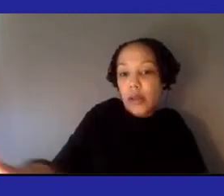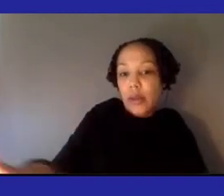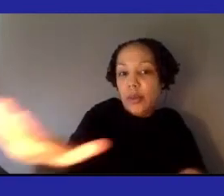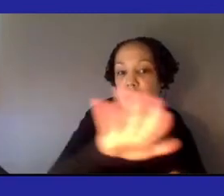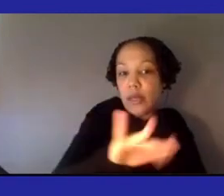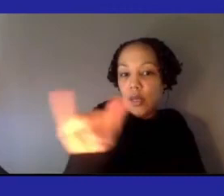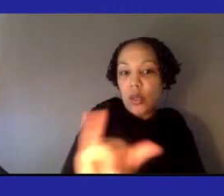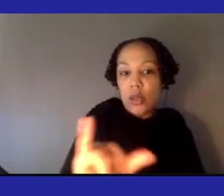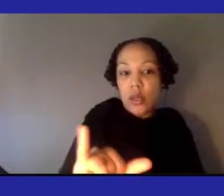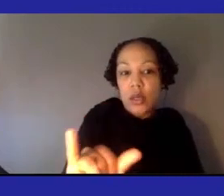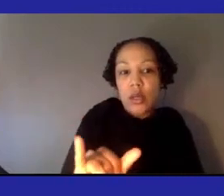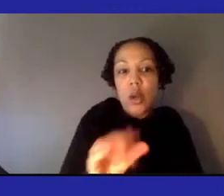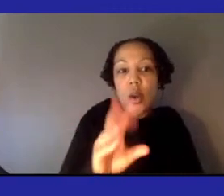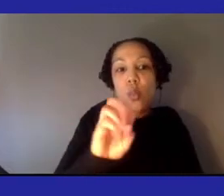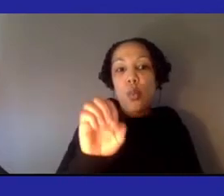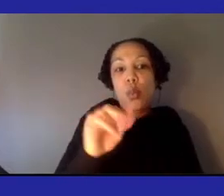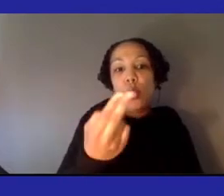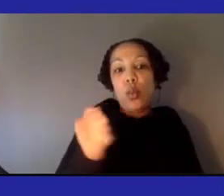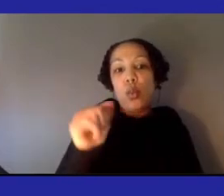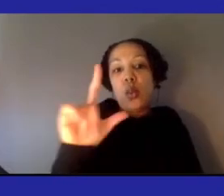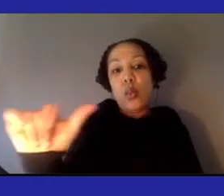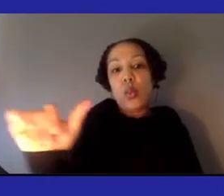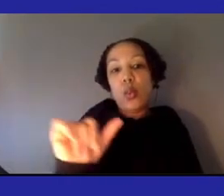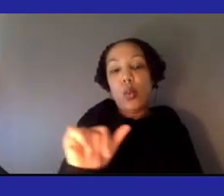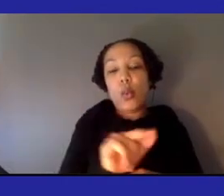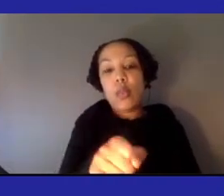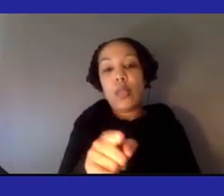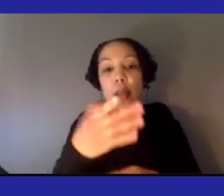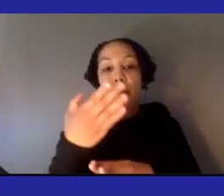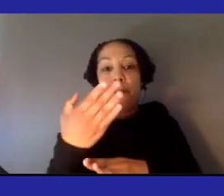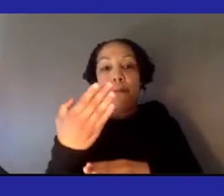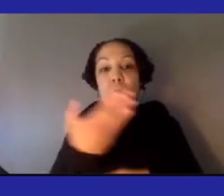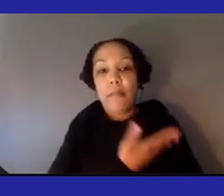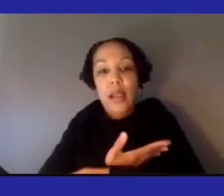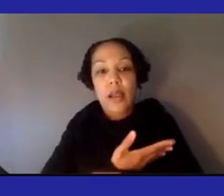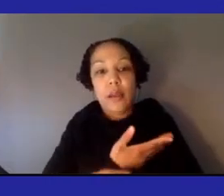is designated Baby Friendly USA. It is an international